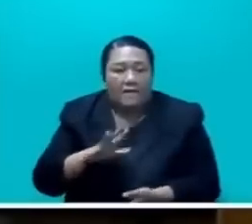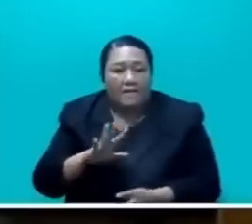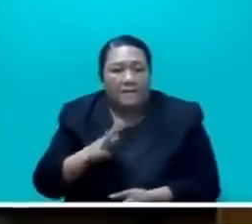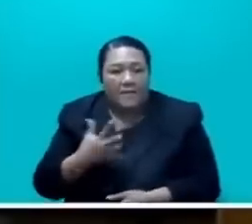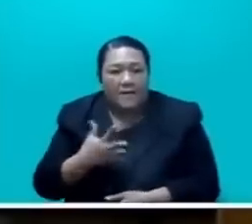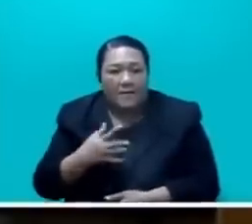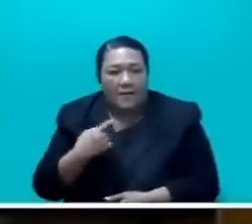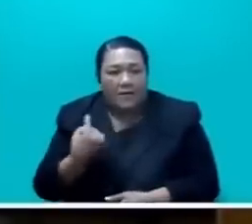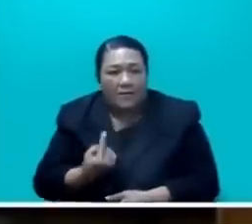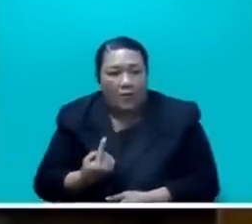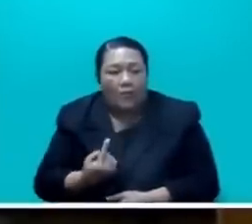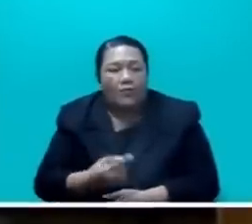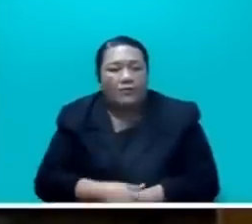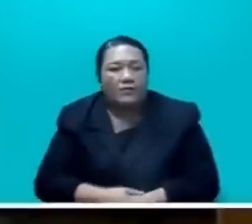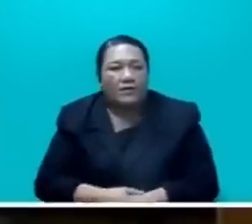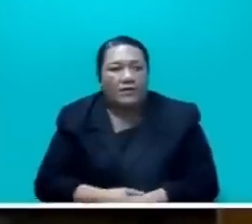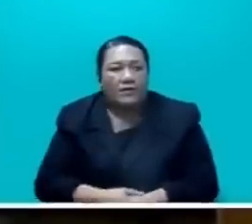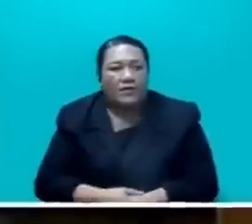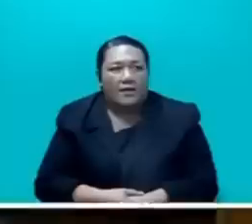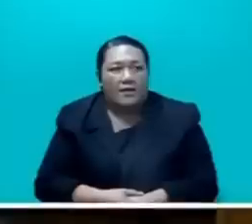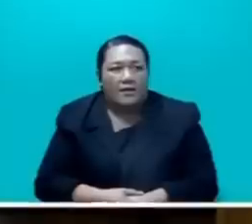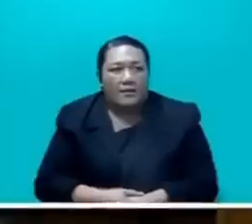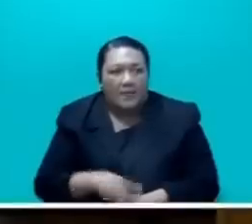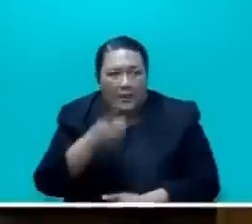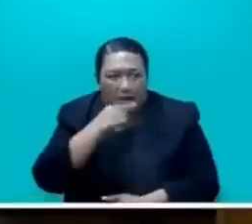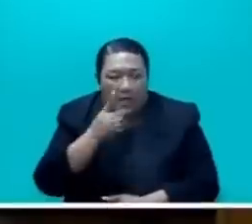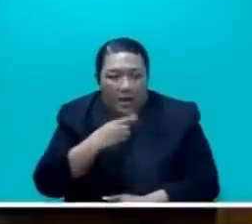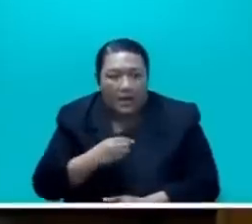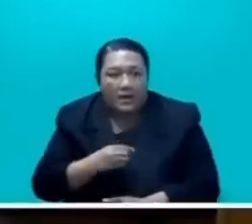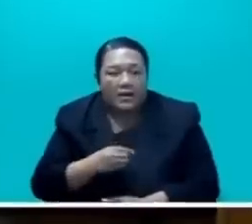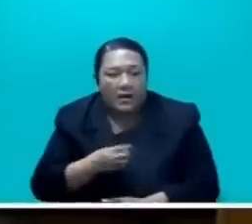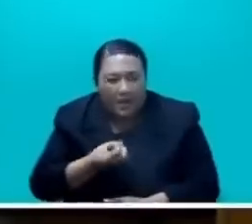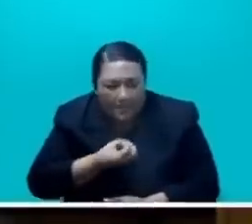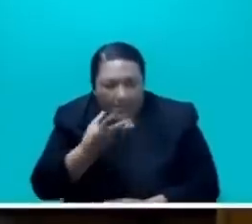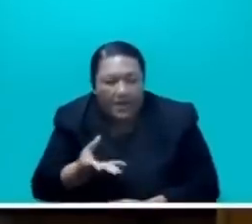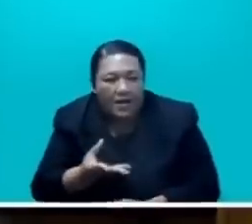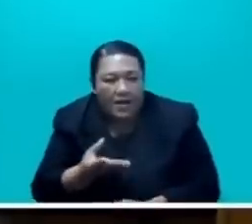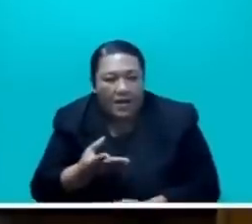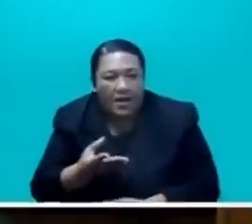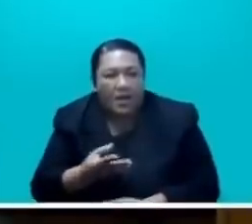But I can afford to say that because I have been forgiven.